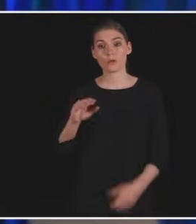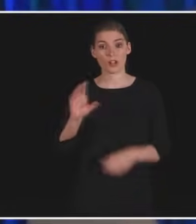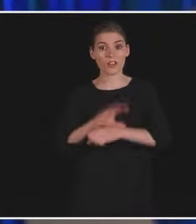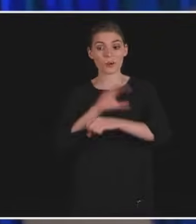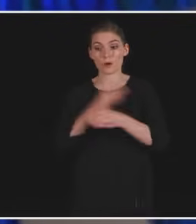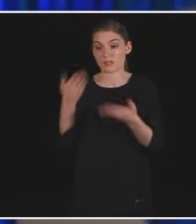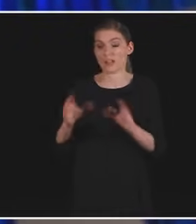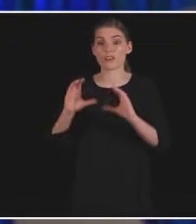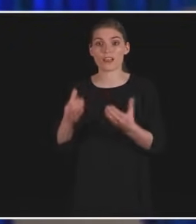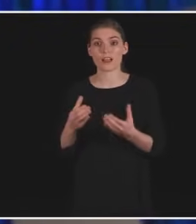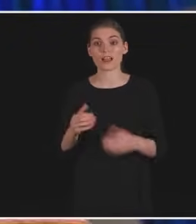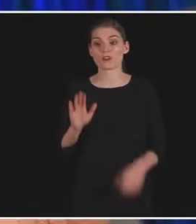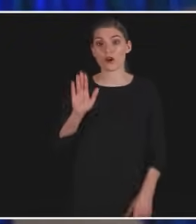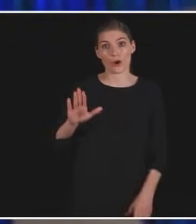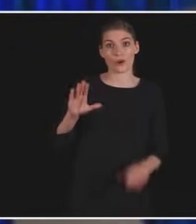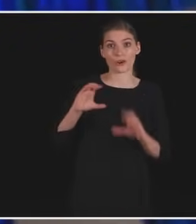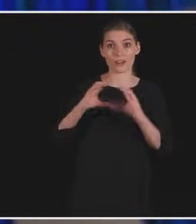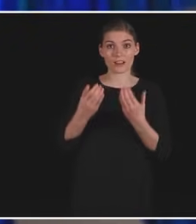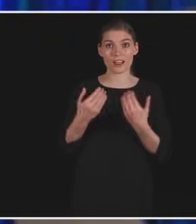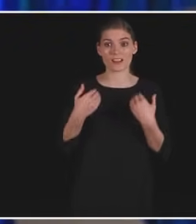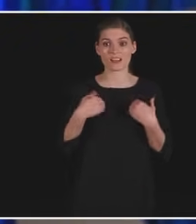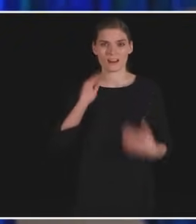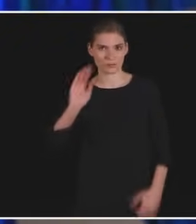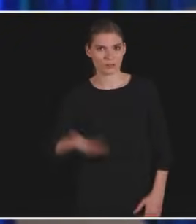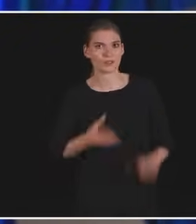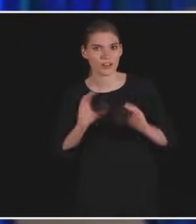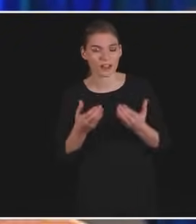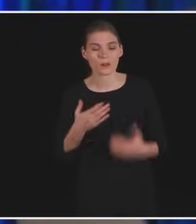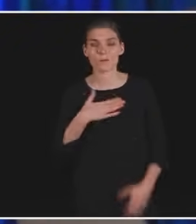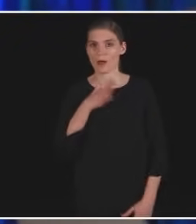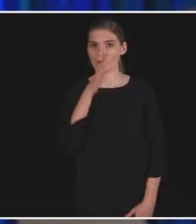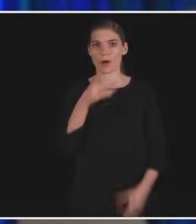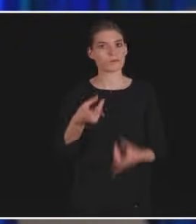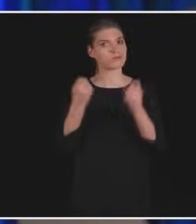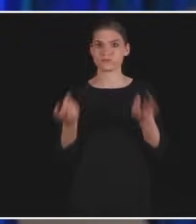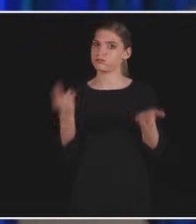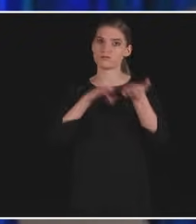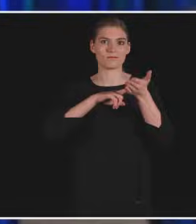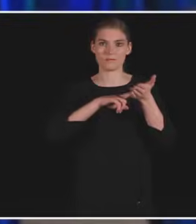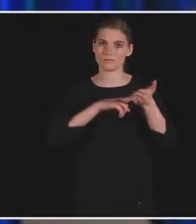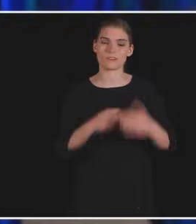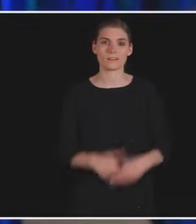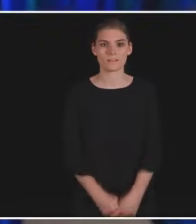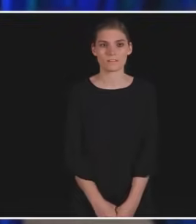it was at her school, the school offered an introductory class, and she rushed to sign up.